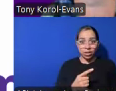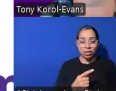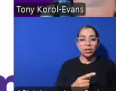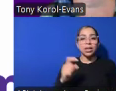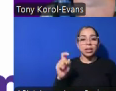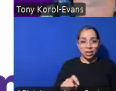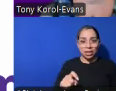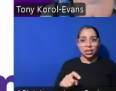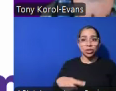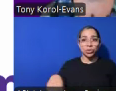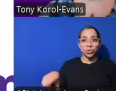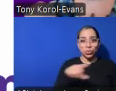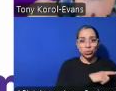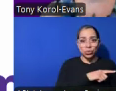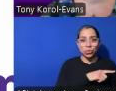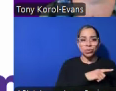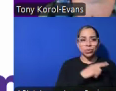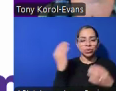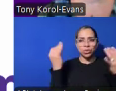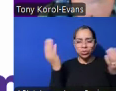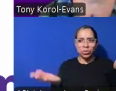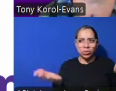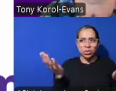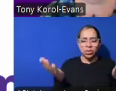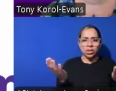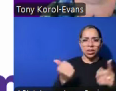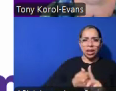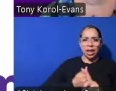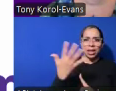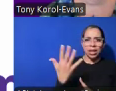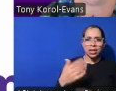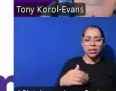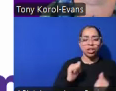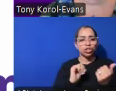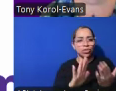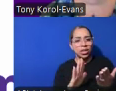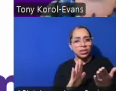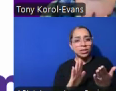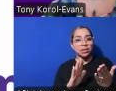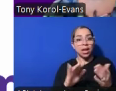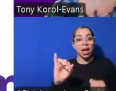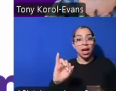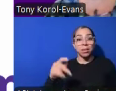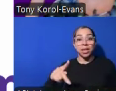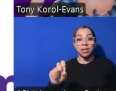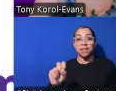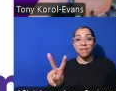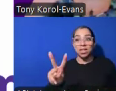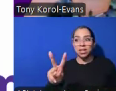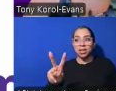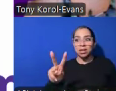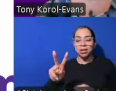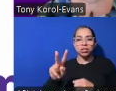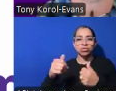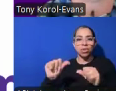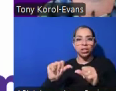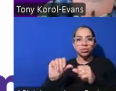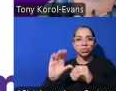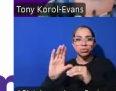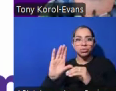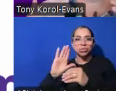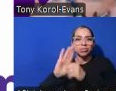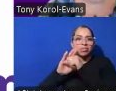the gaslighting, to address the silencing of intimate partner sexual violence. They want you to help them identify